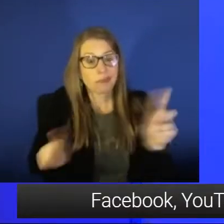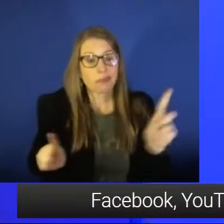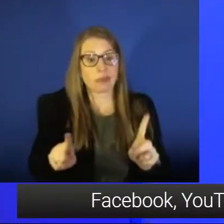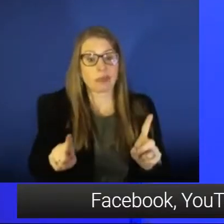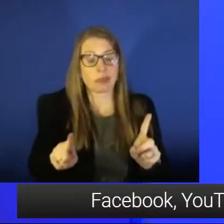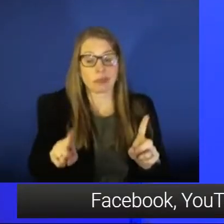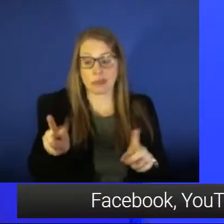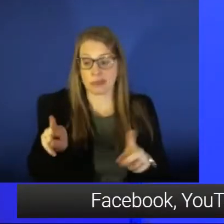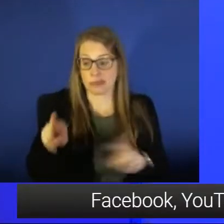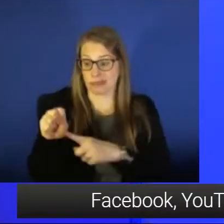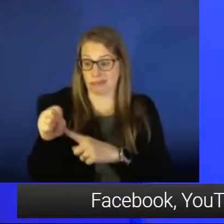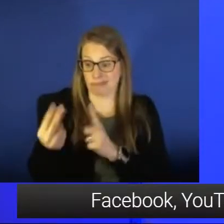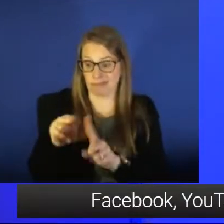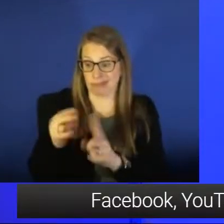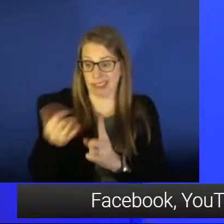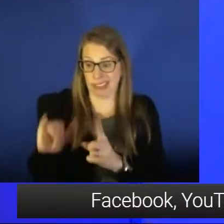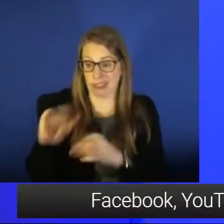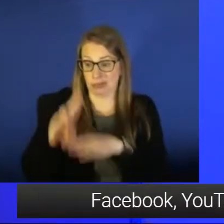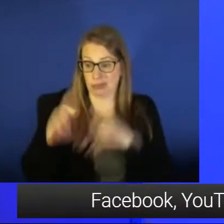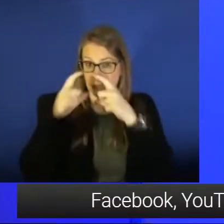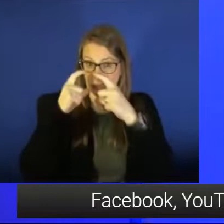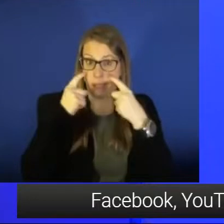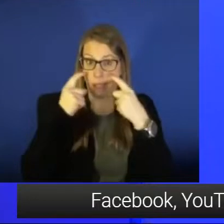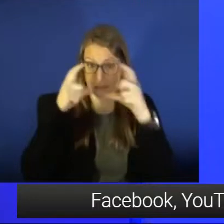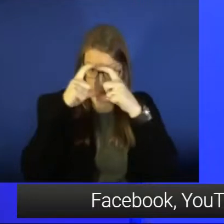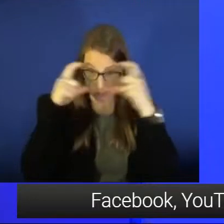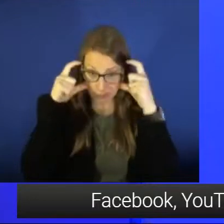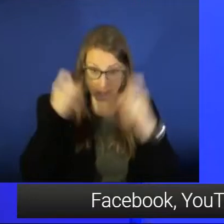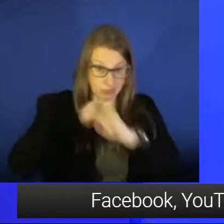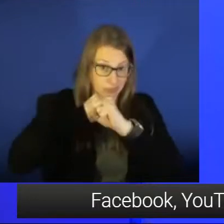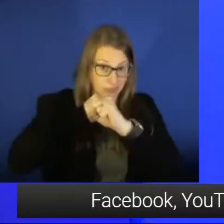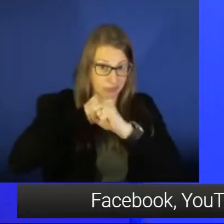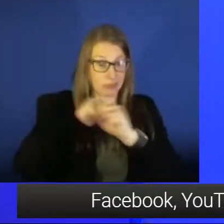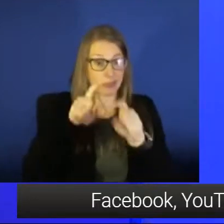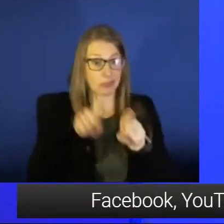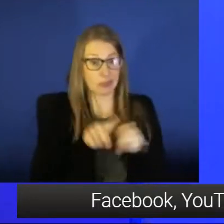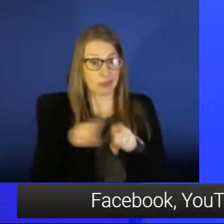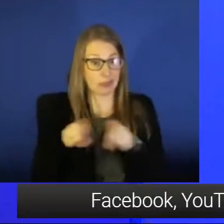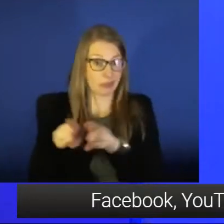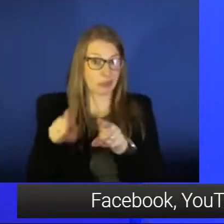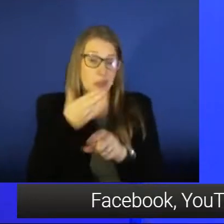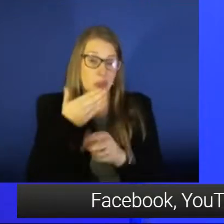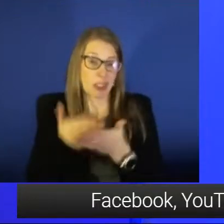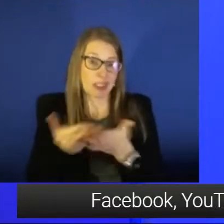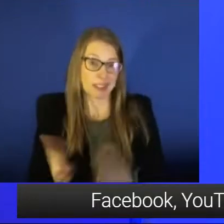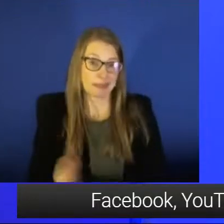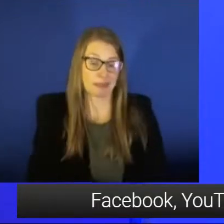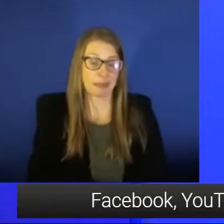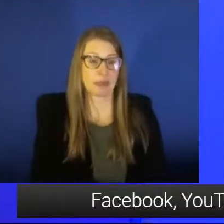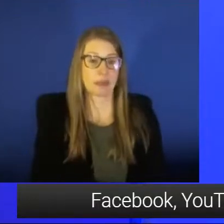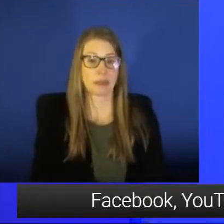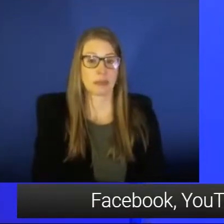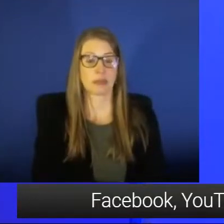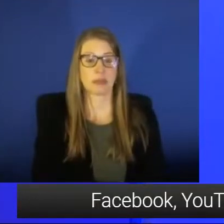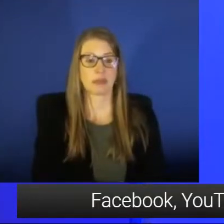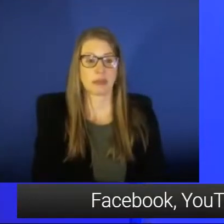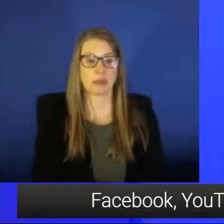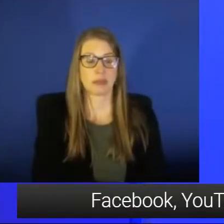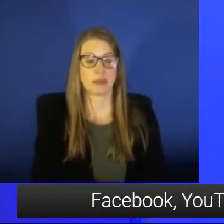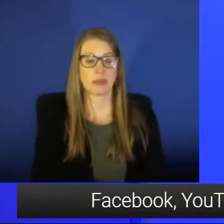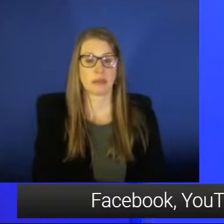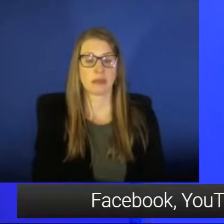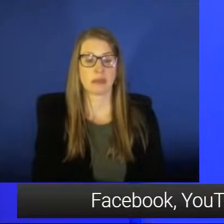standpoint, still wearing eye protection is also probably a good thing. and we'll go from there. But I think